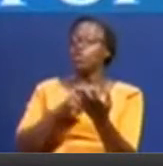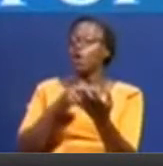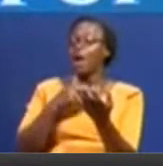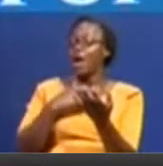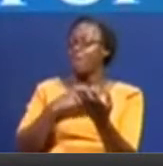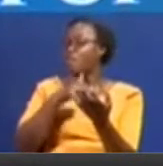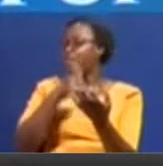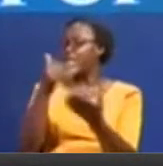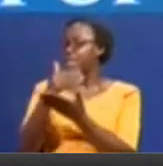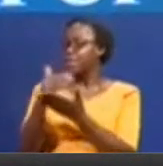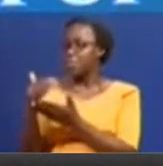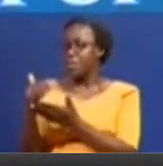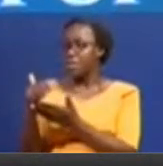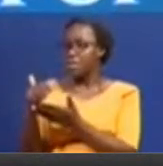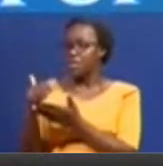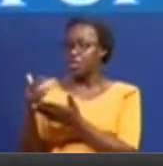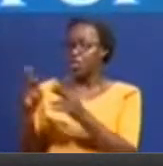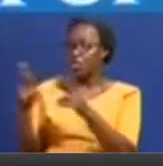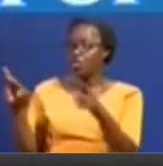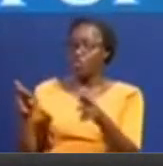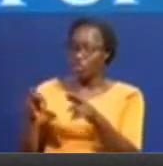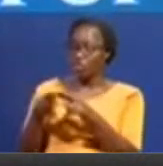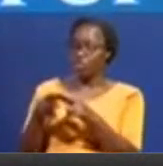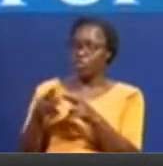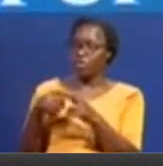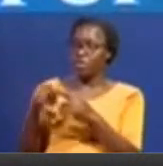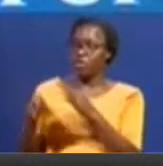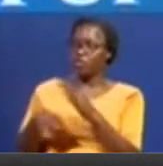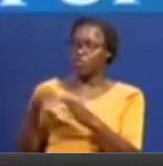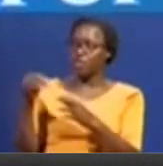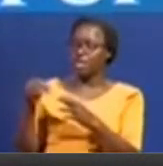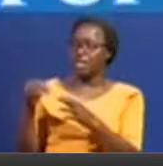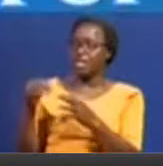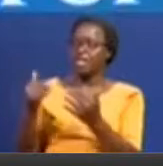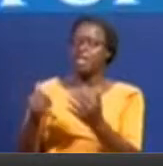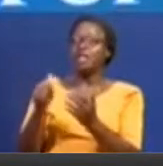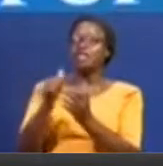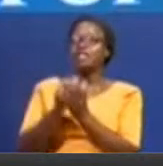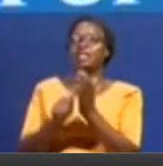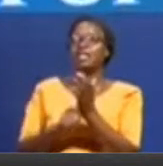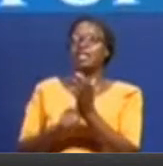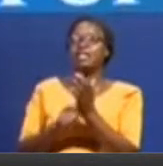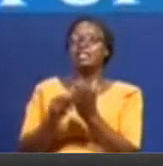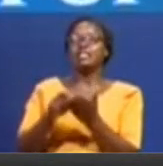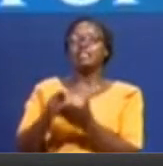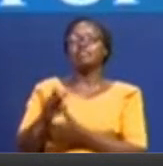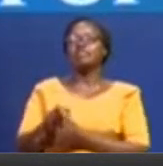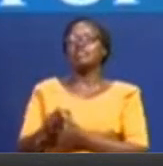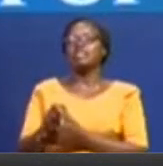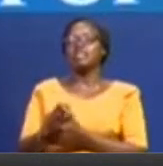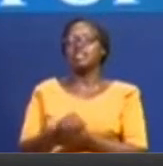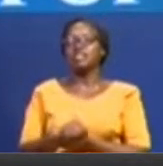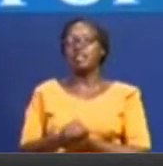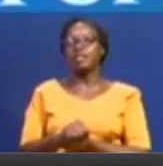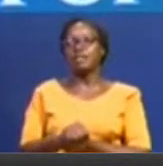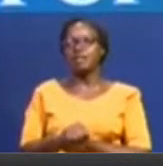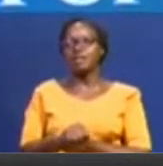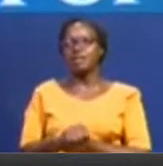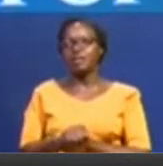the room, then you find now the agents taking advantage and interfering with the